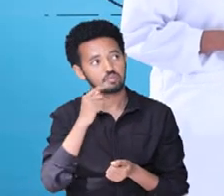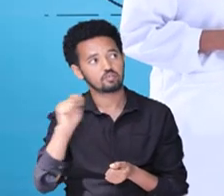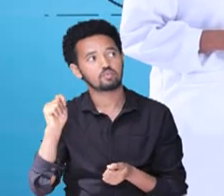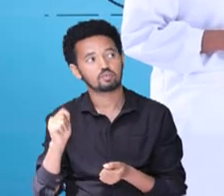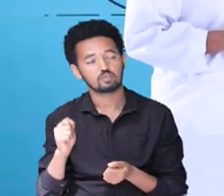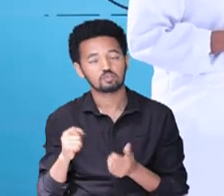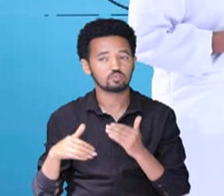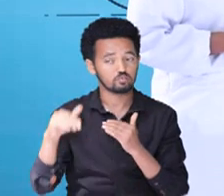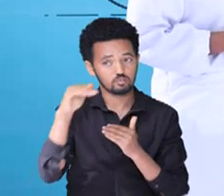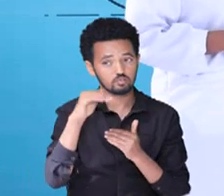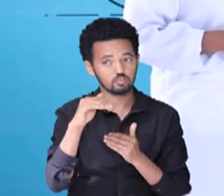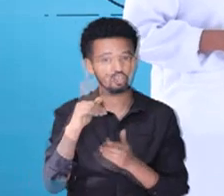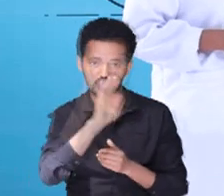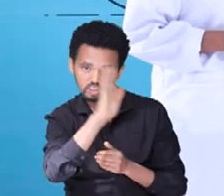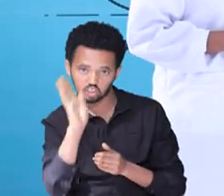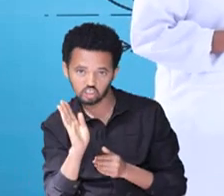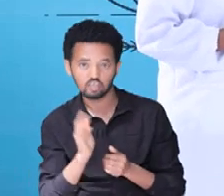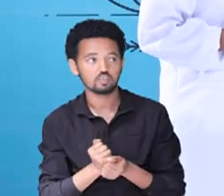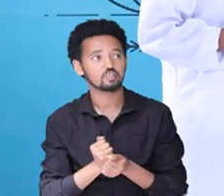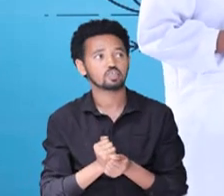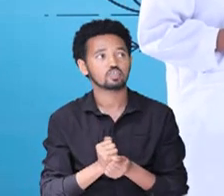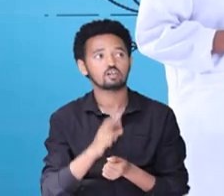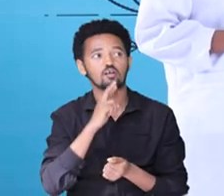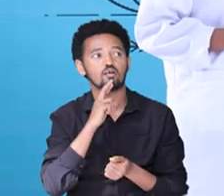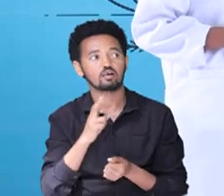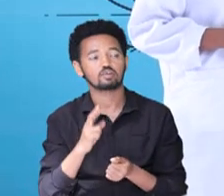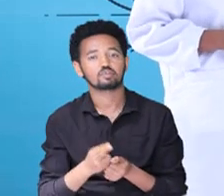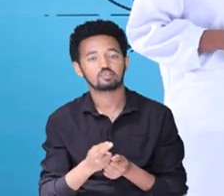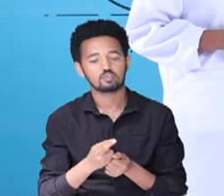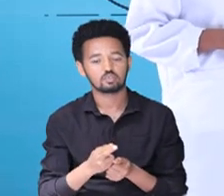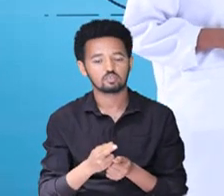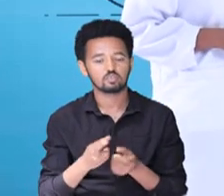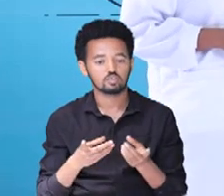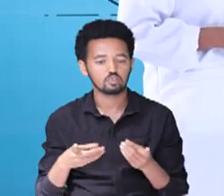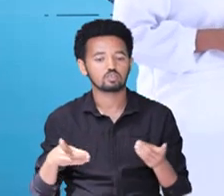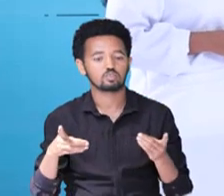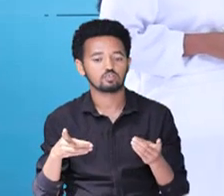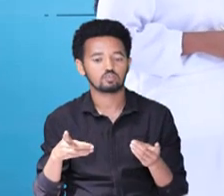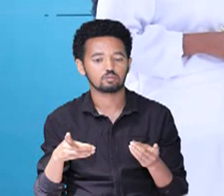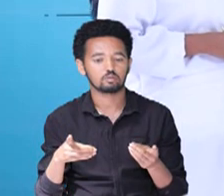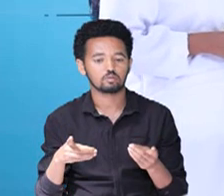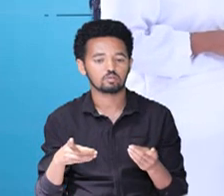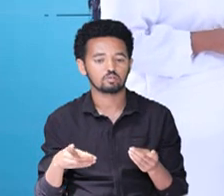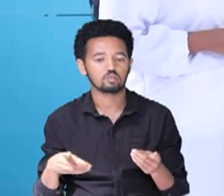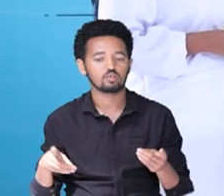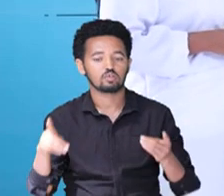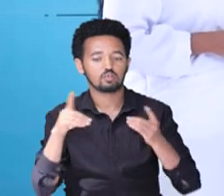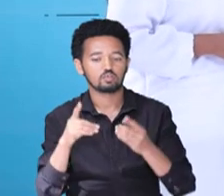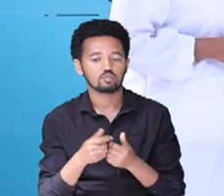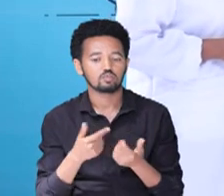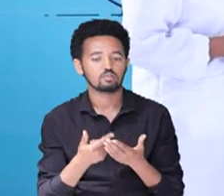Southern Asia and Eastern Asia are densely populated region of Asia.